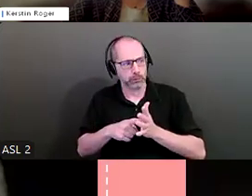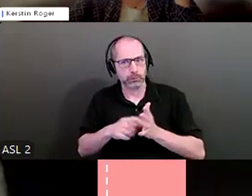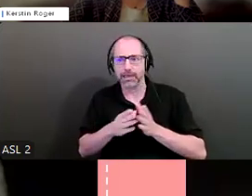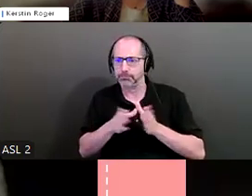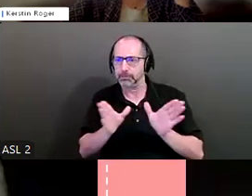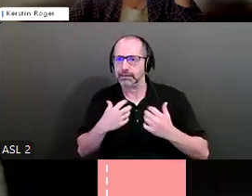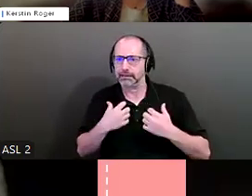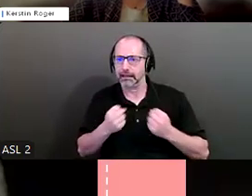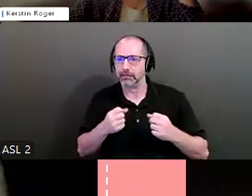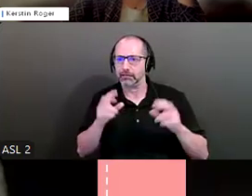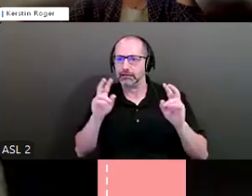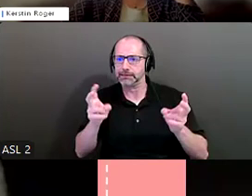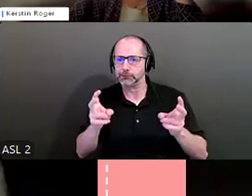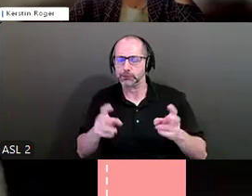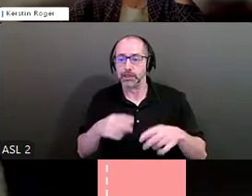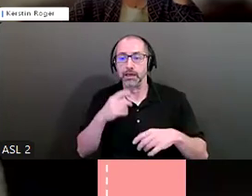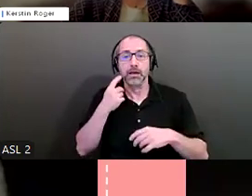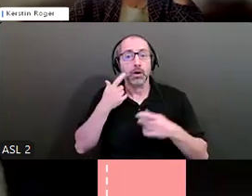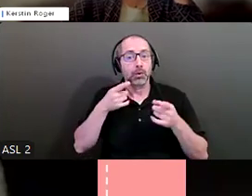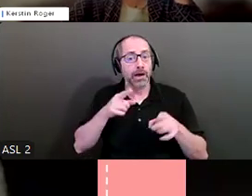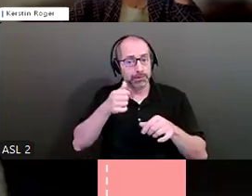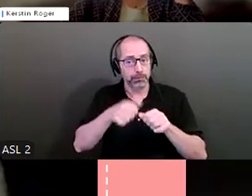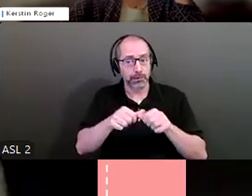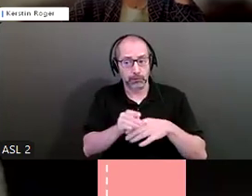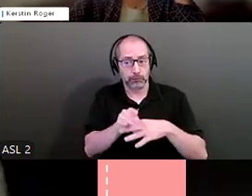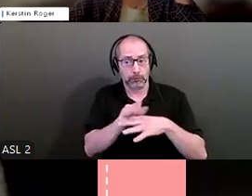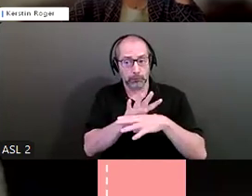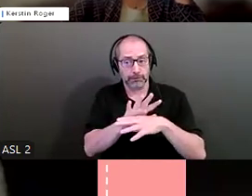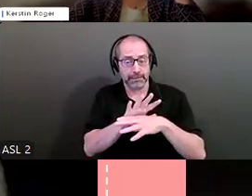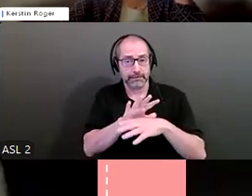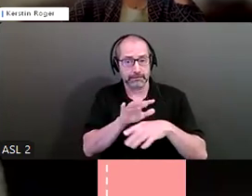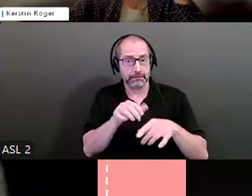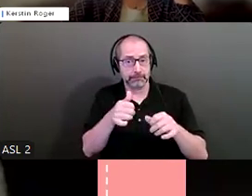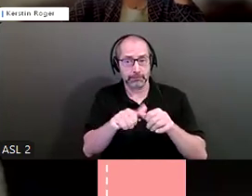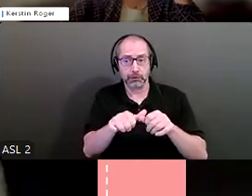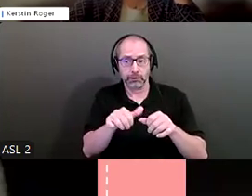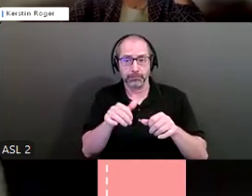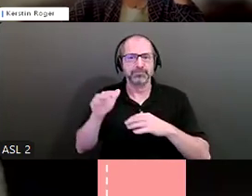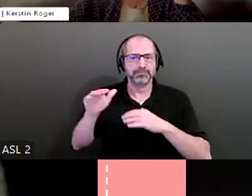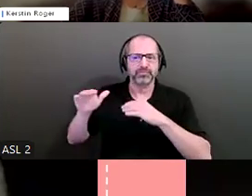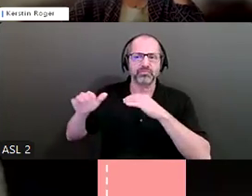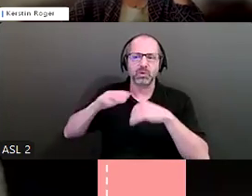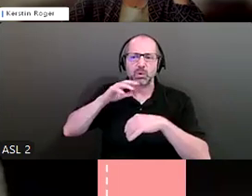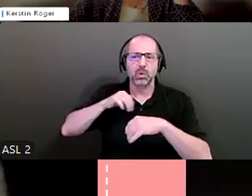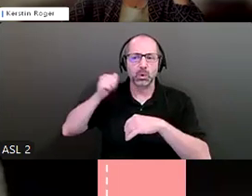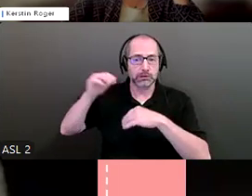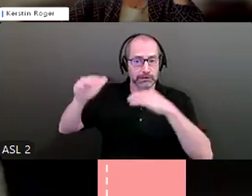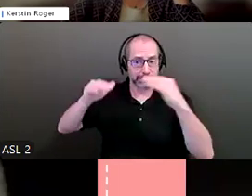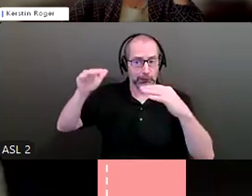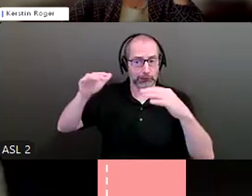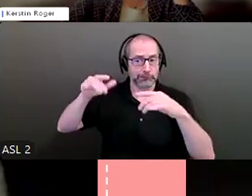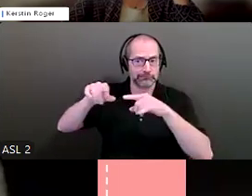the recent COVID-19 pandemic that older adults have experienced